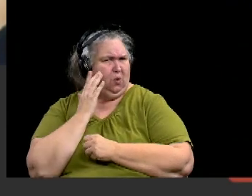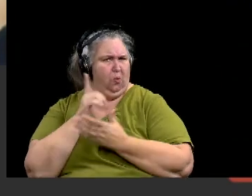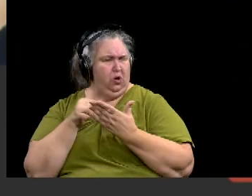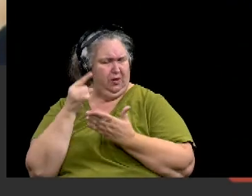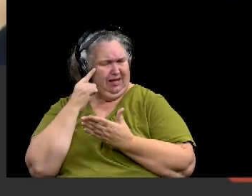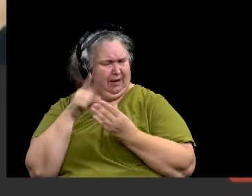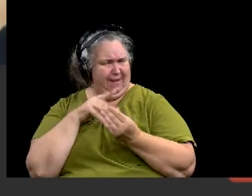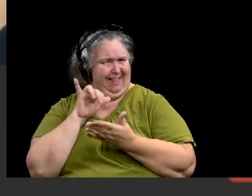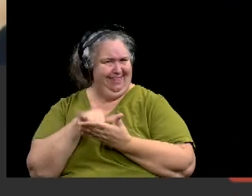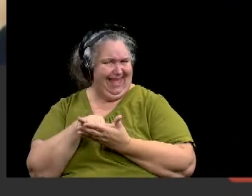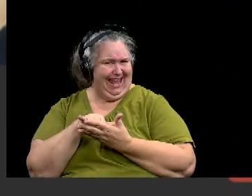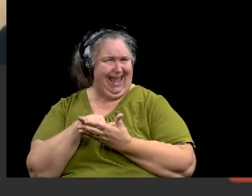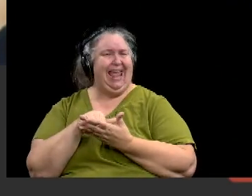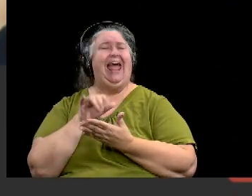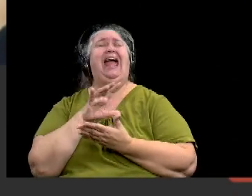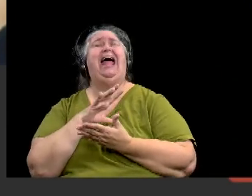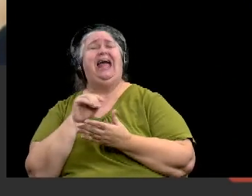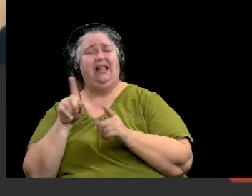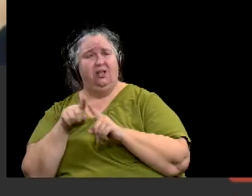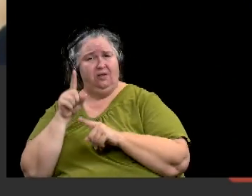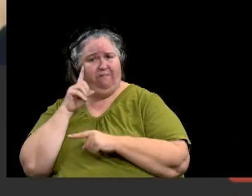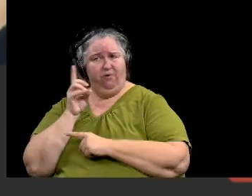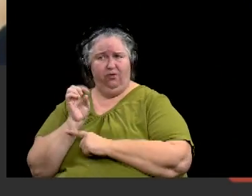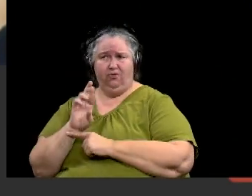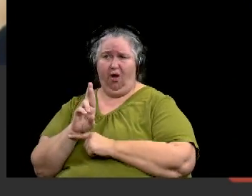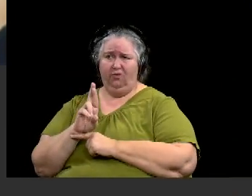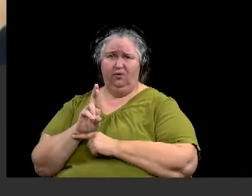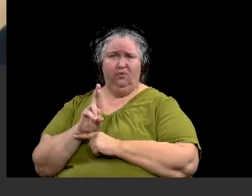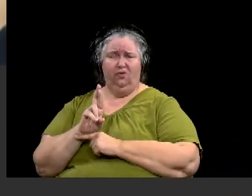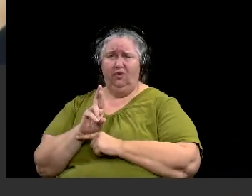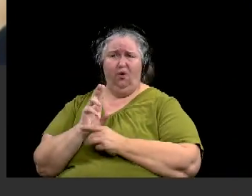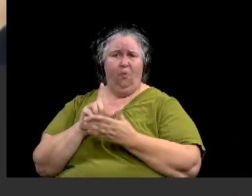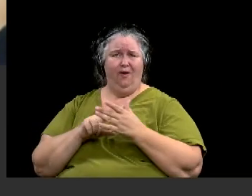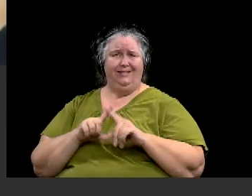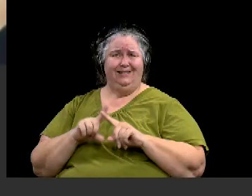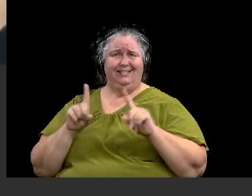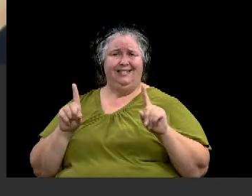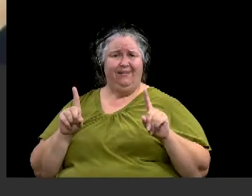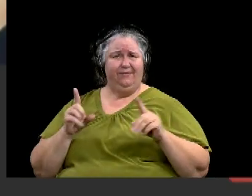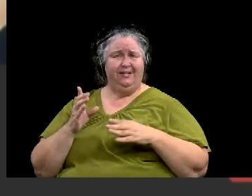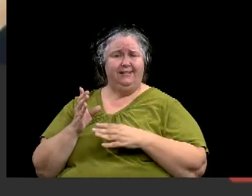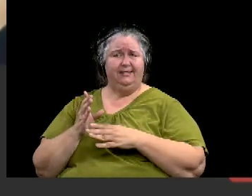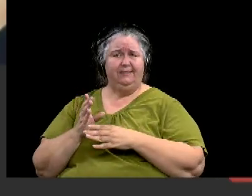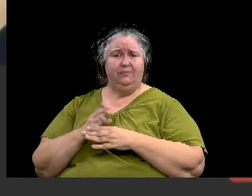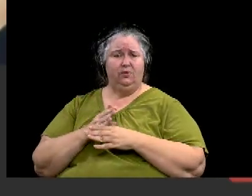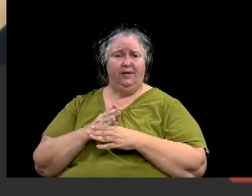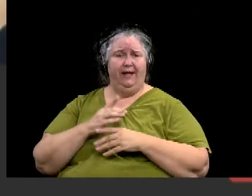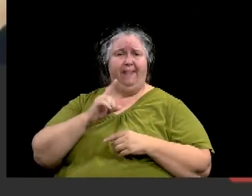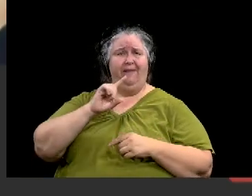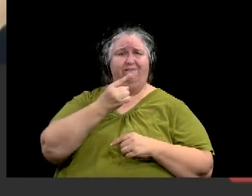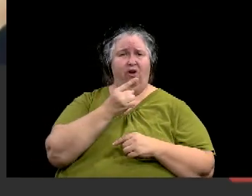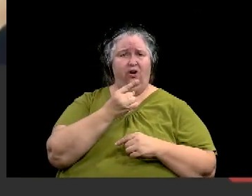doctors, what's the difference between the first shot and the second shot?